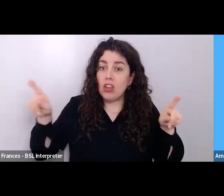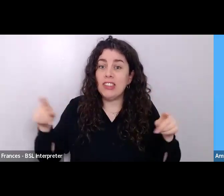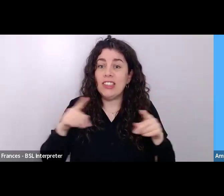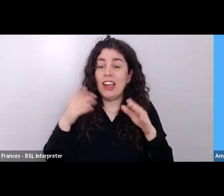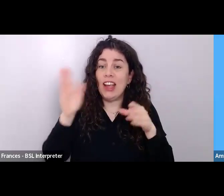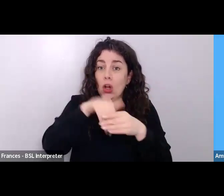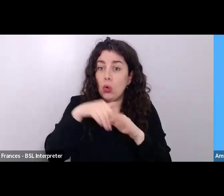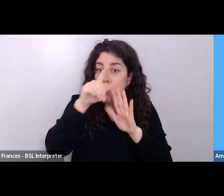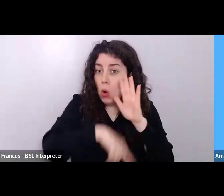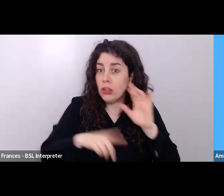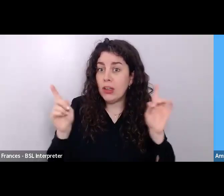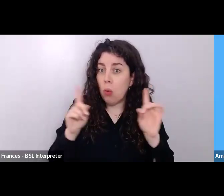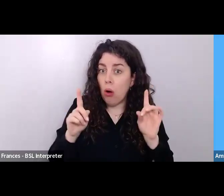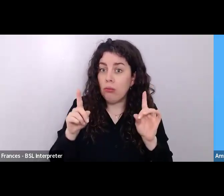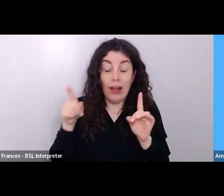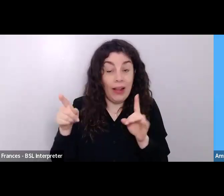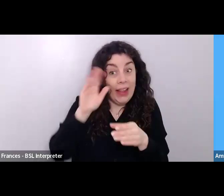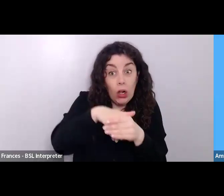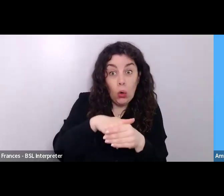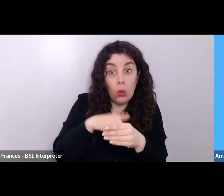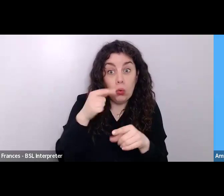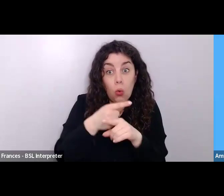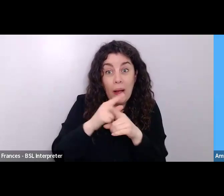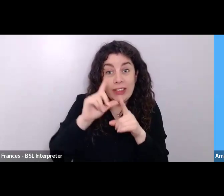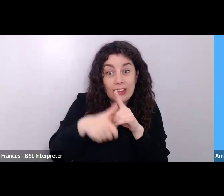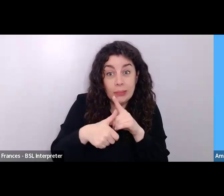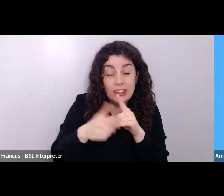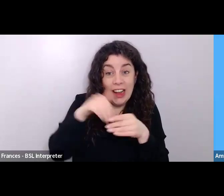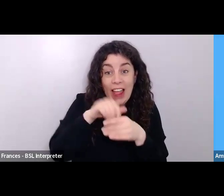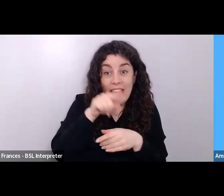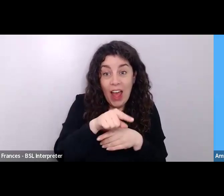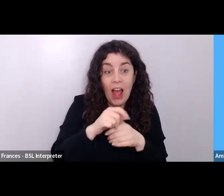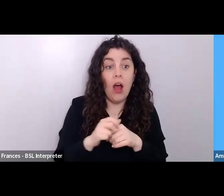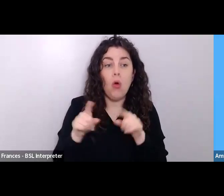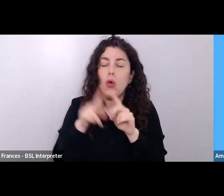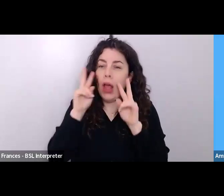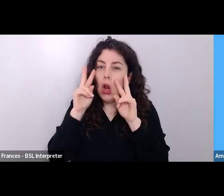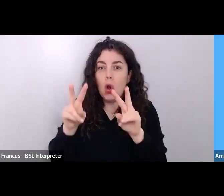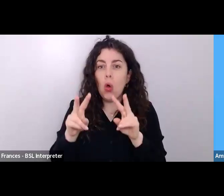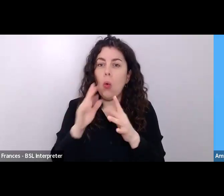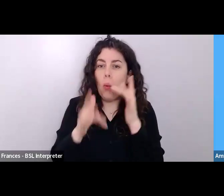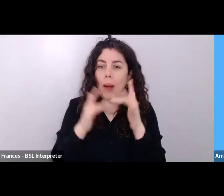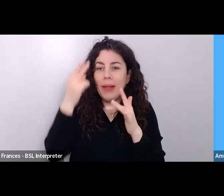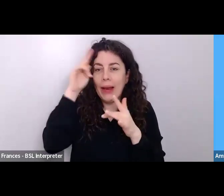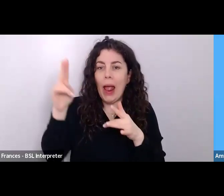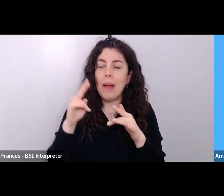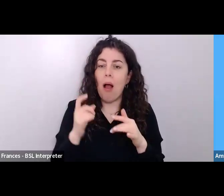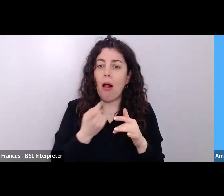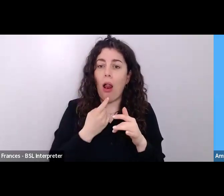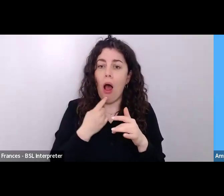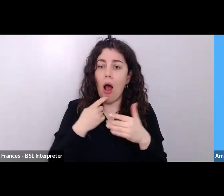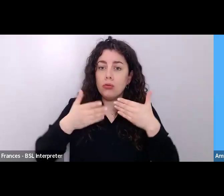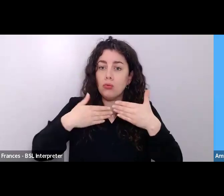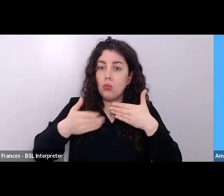reference disability? You can also look for reviews on things like Glassdoor to see what that indicates about the